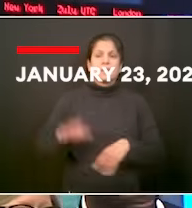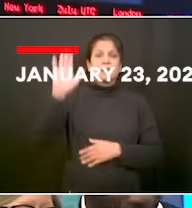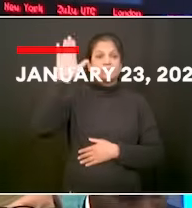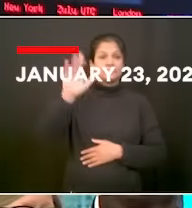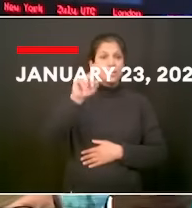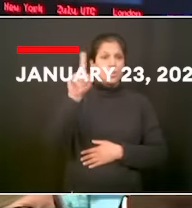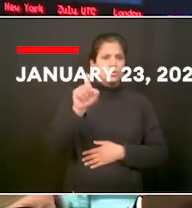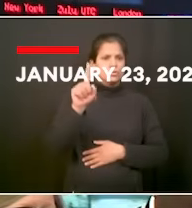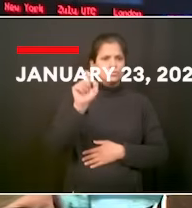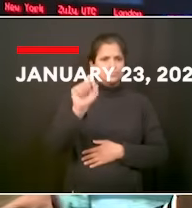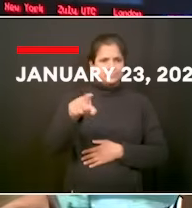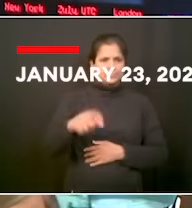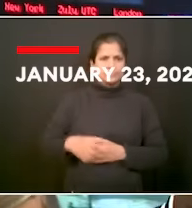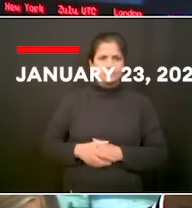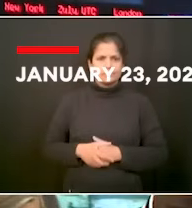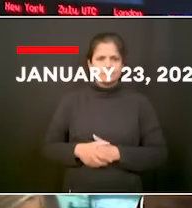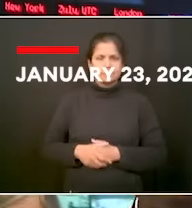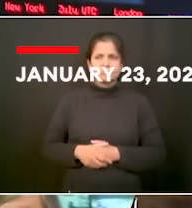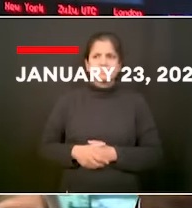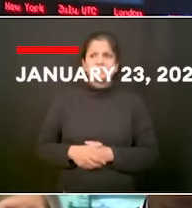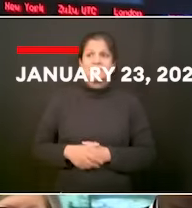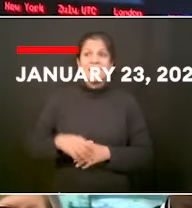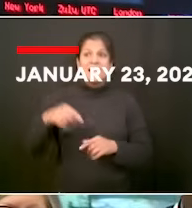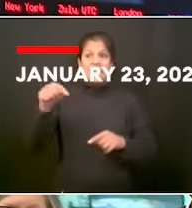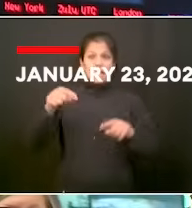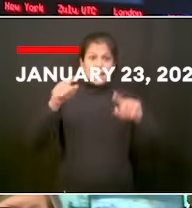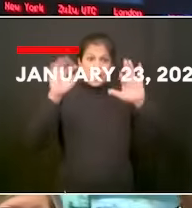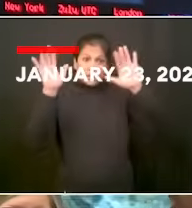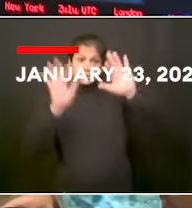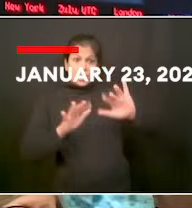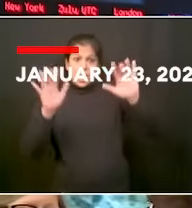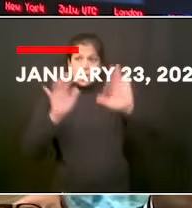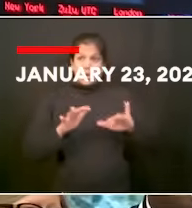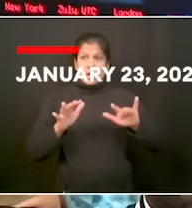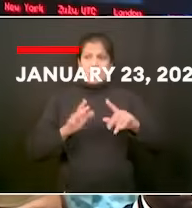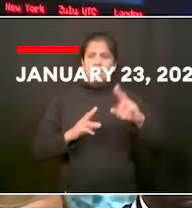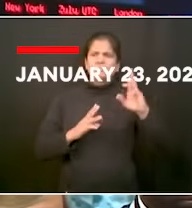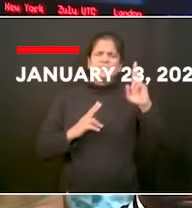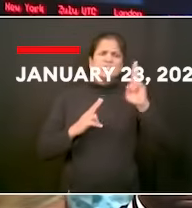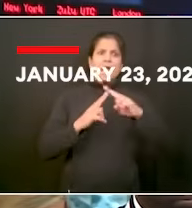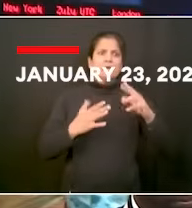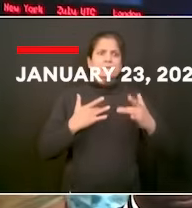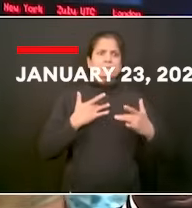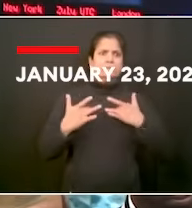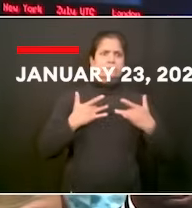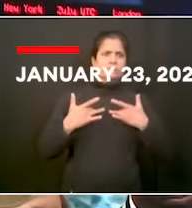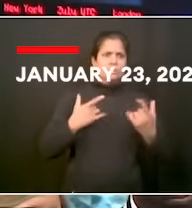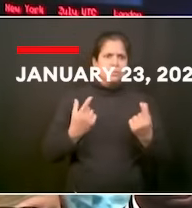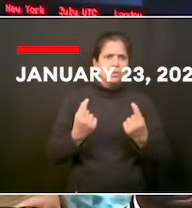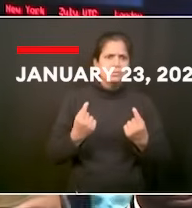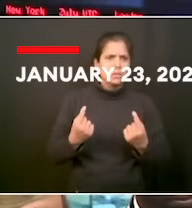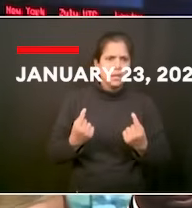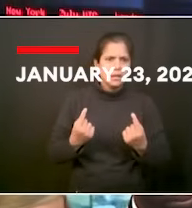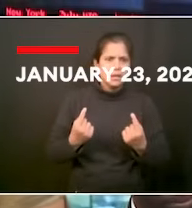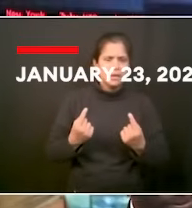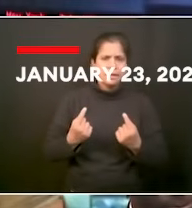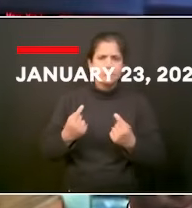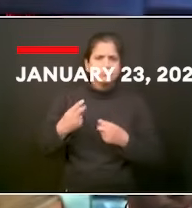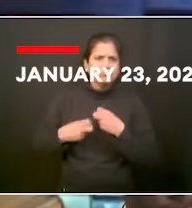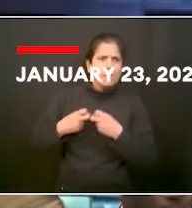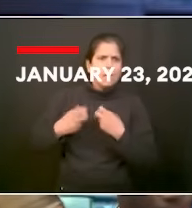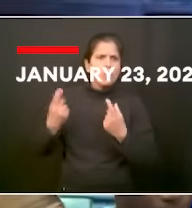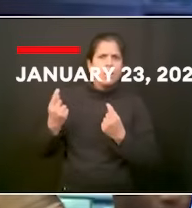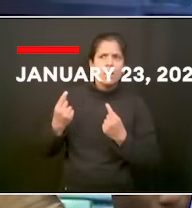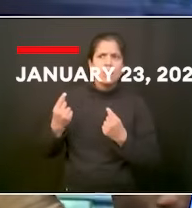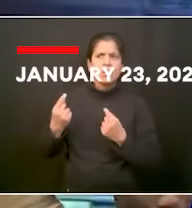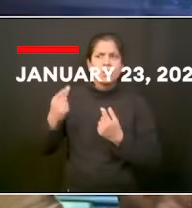now that we've seen there is sleet, possibly freezing rain, icing, and extreme cold involved in it? What are you most worried about when it comes to this